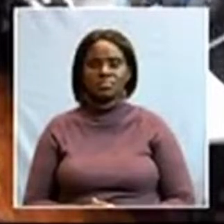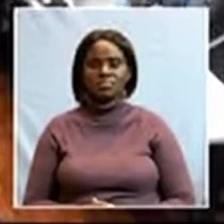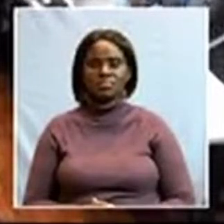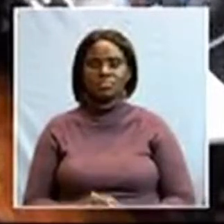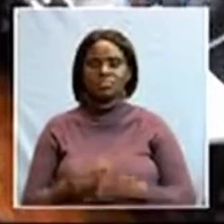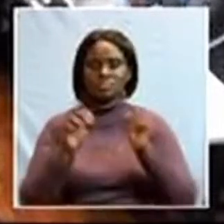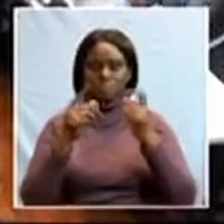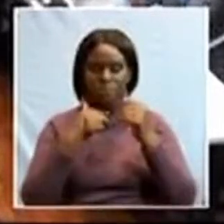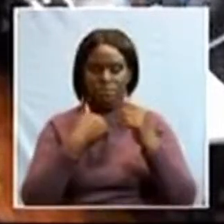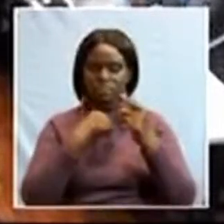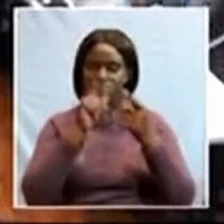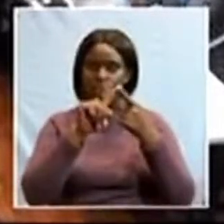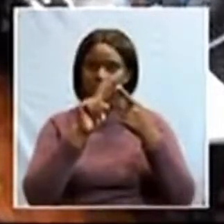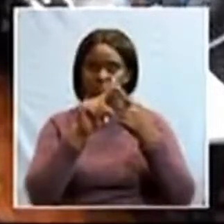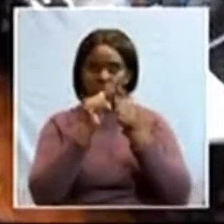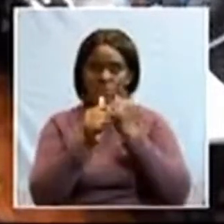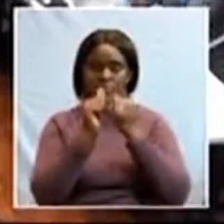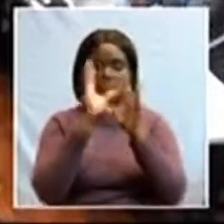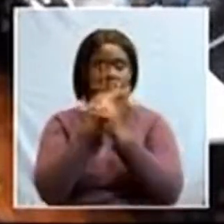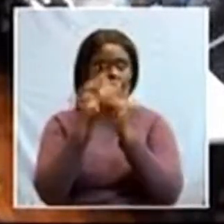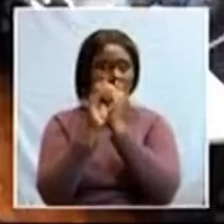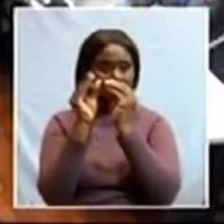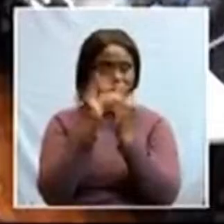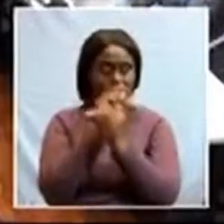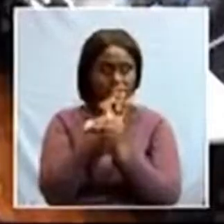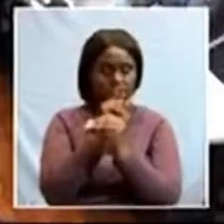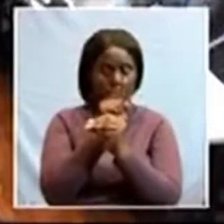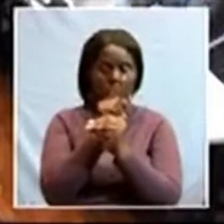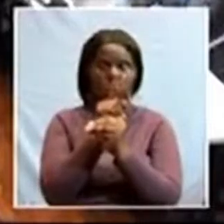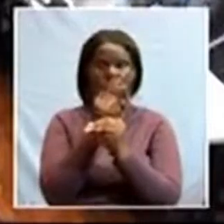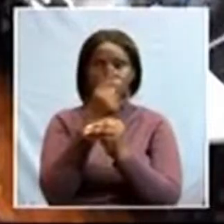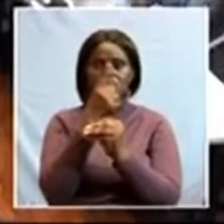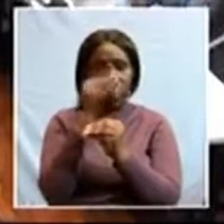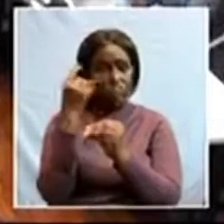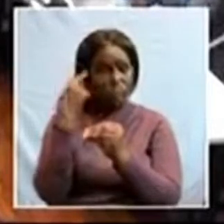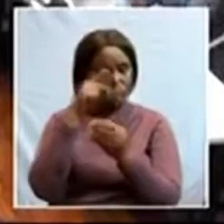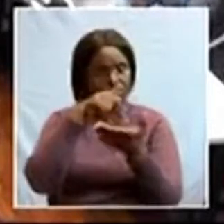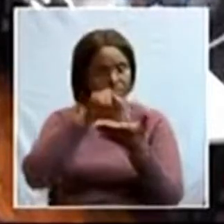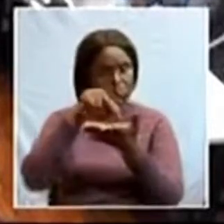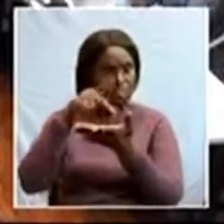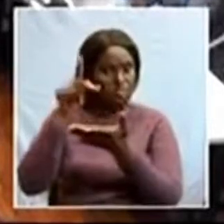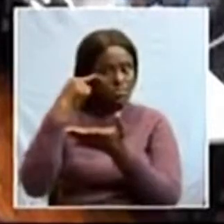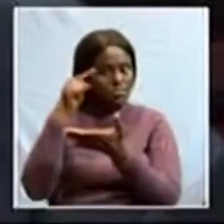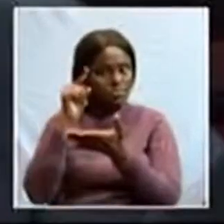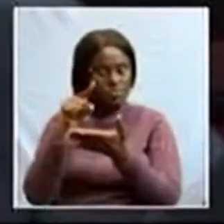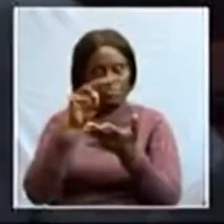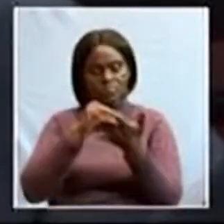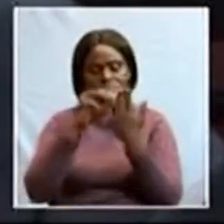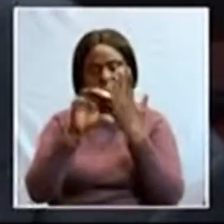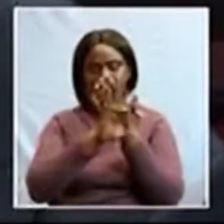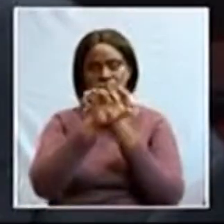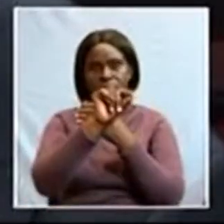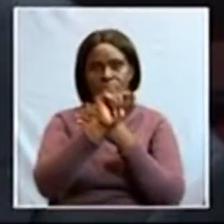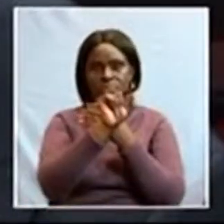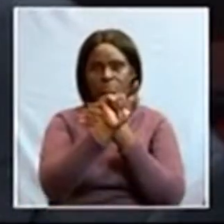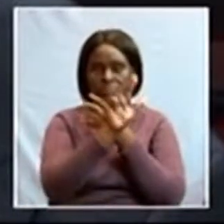Okay. There was one that was missing, the one that was for the payment for March